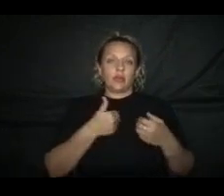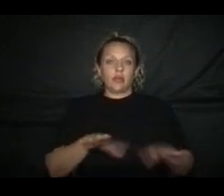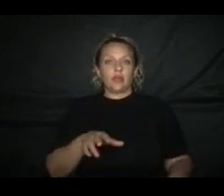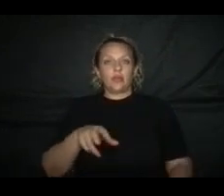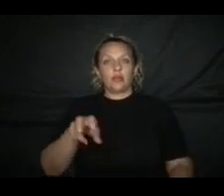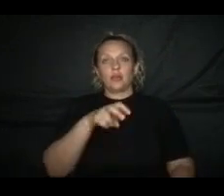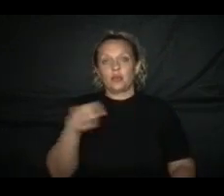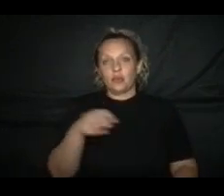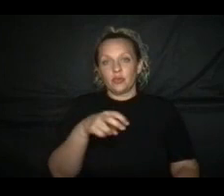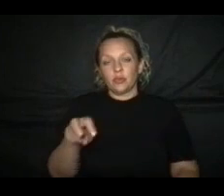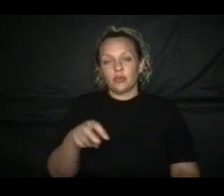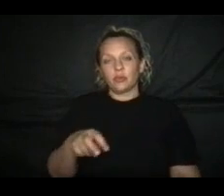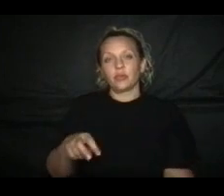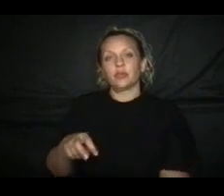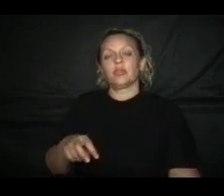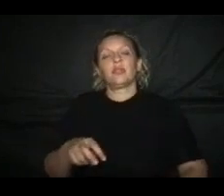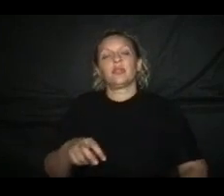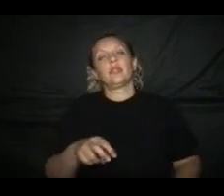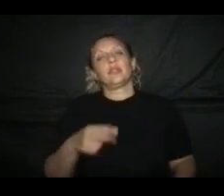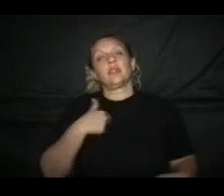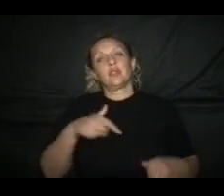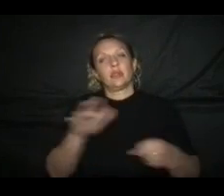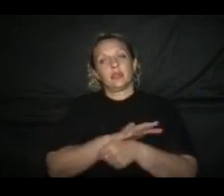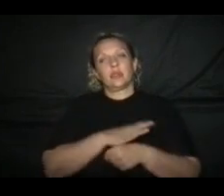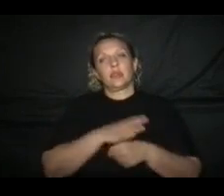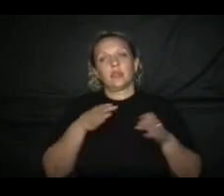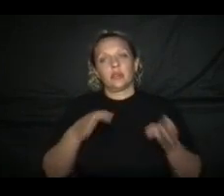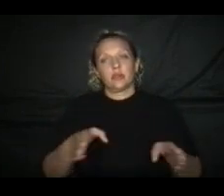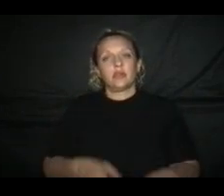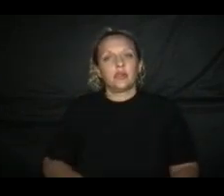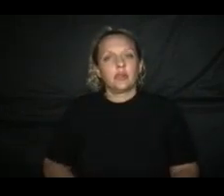order to have complete streets?